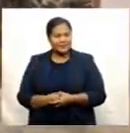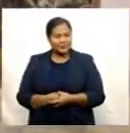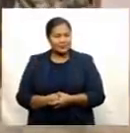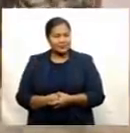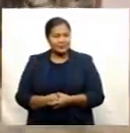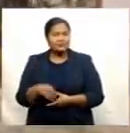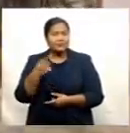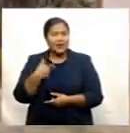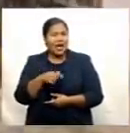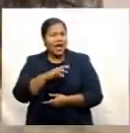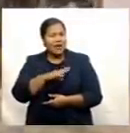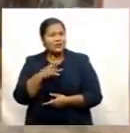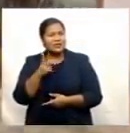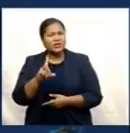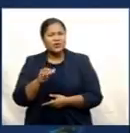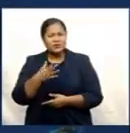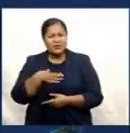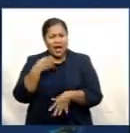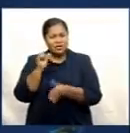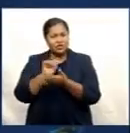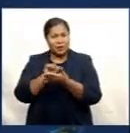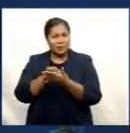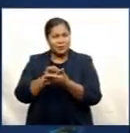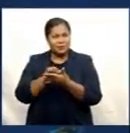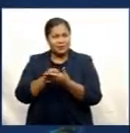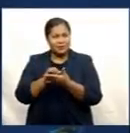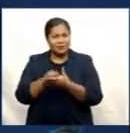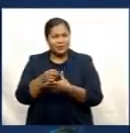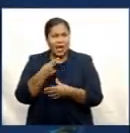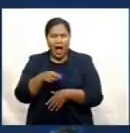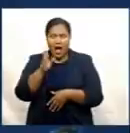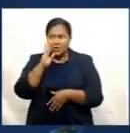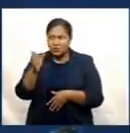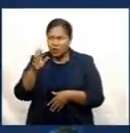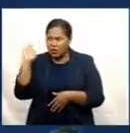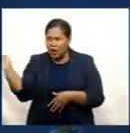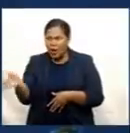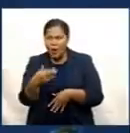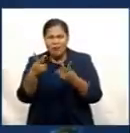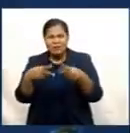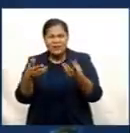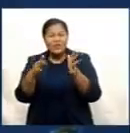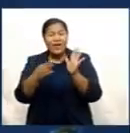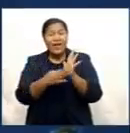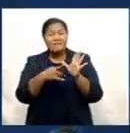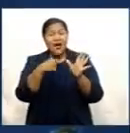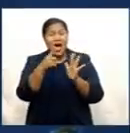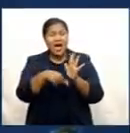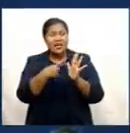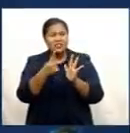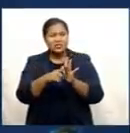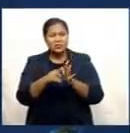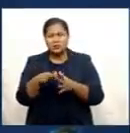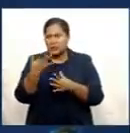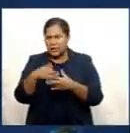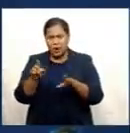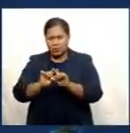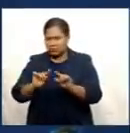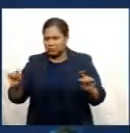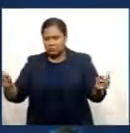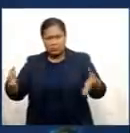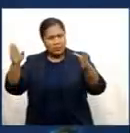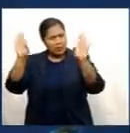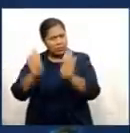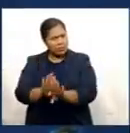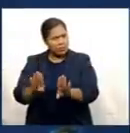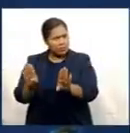my shopping when I saw the whole place in Machi being cordoned off. We